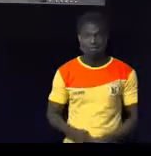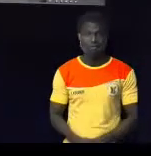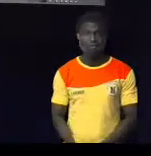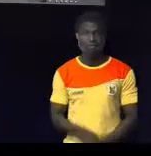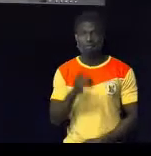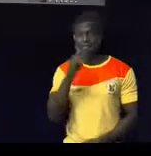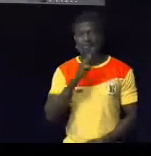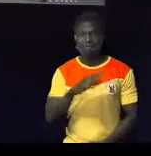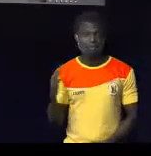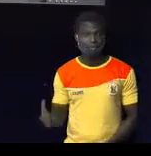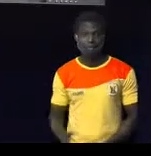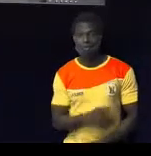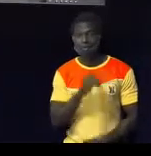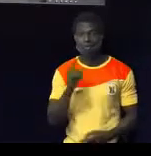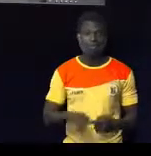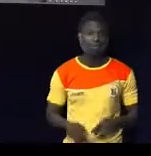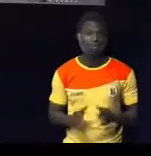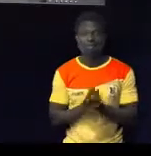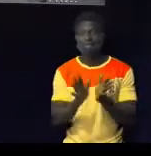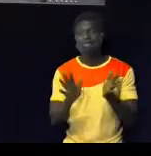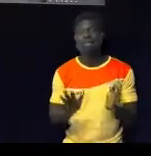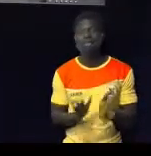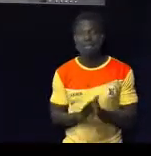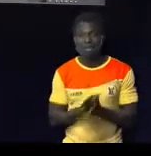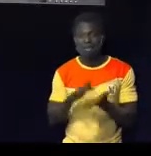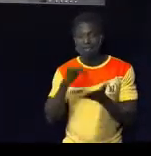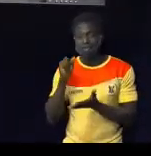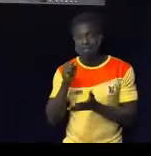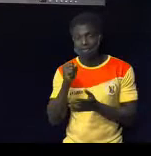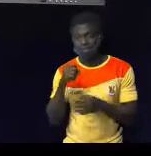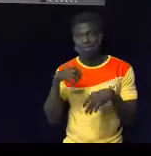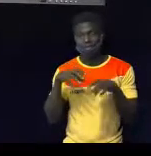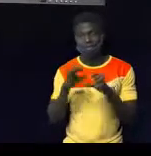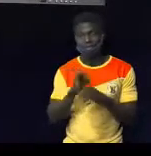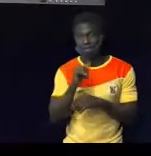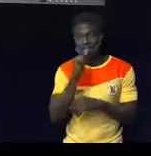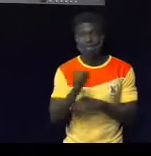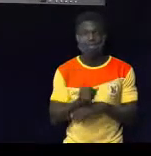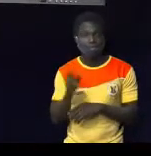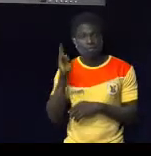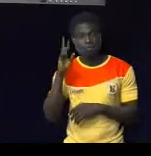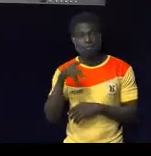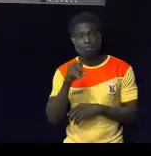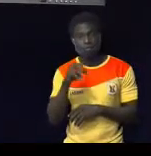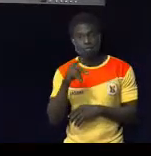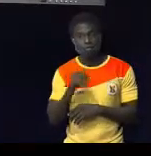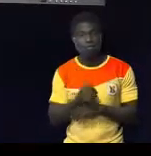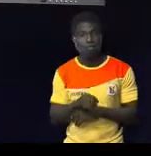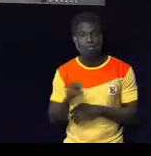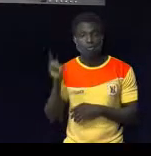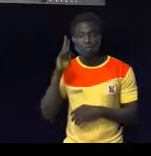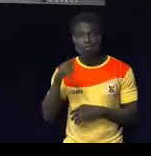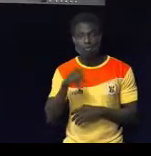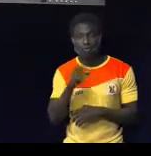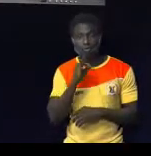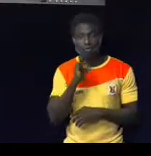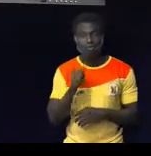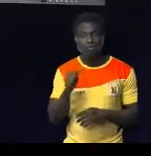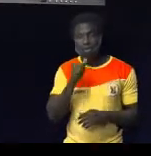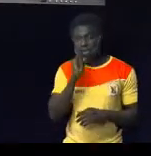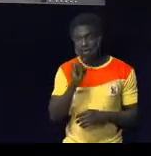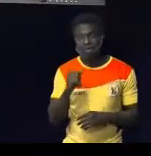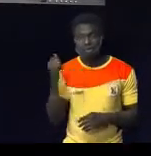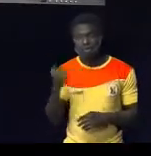Hello, pupils. You are welcome to General Studies class. I am Uncle Popo. Uncle Popo is